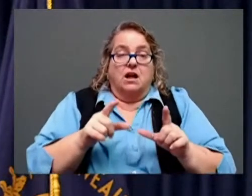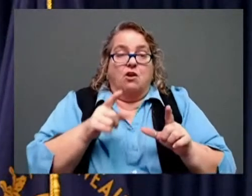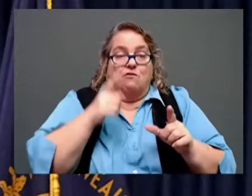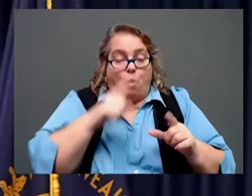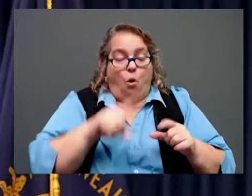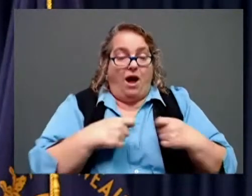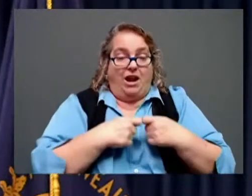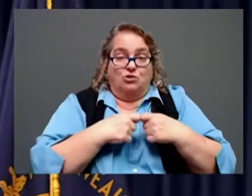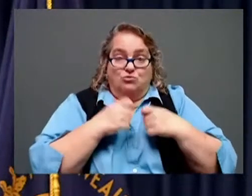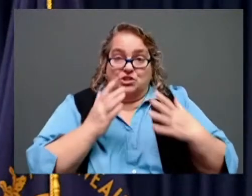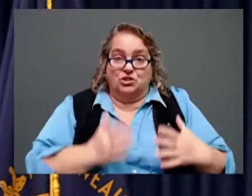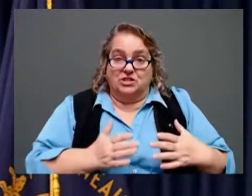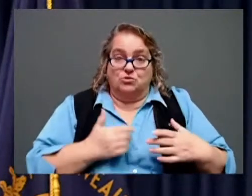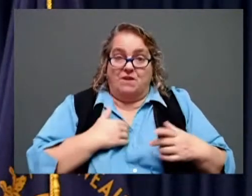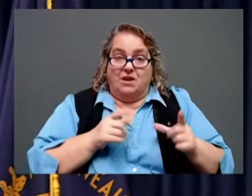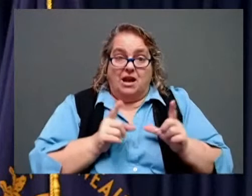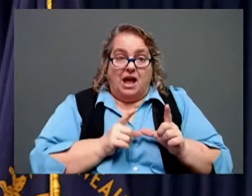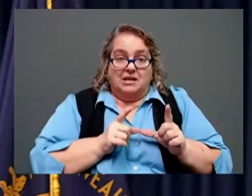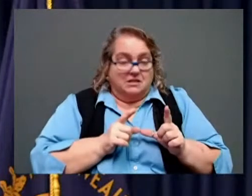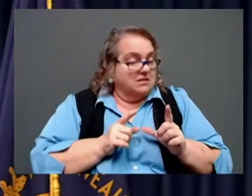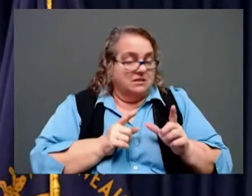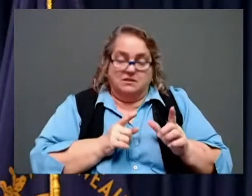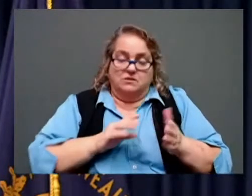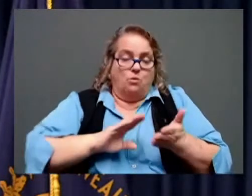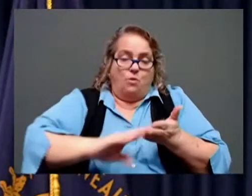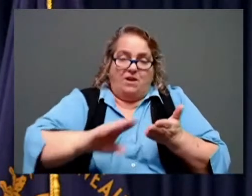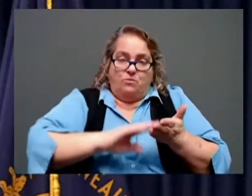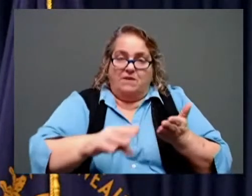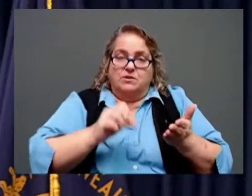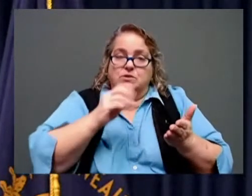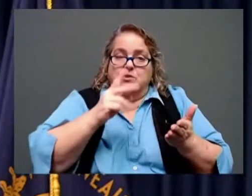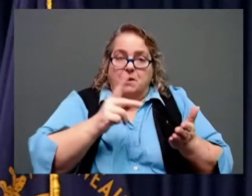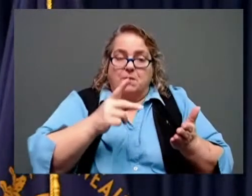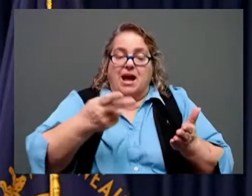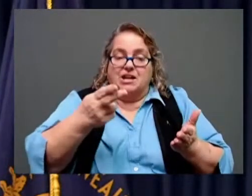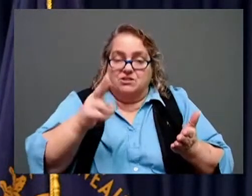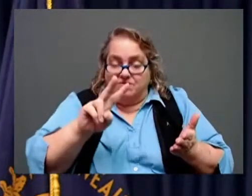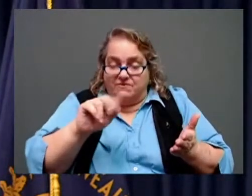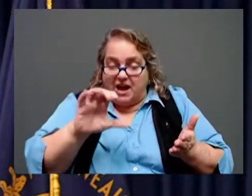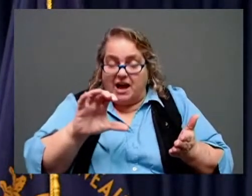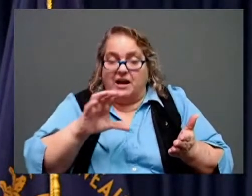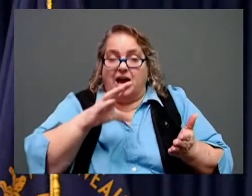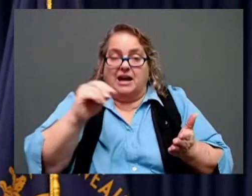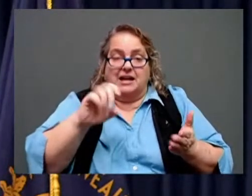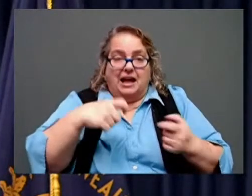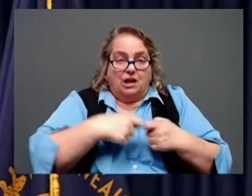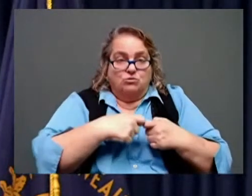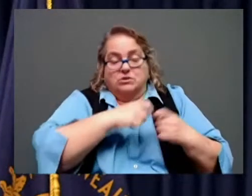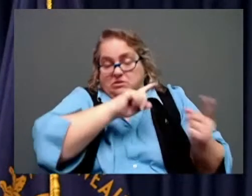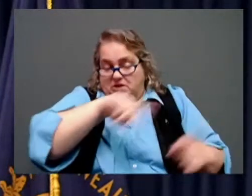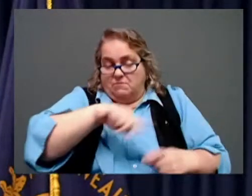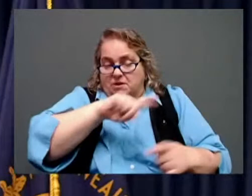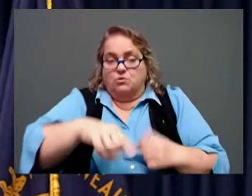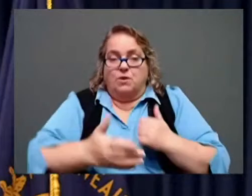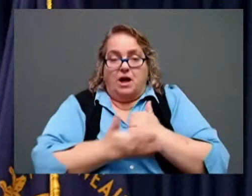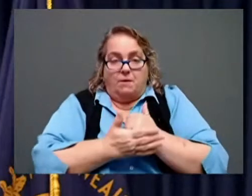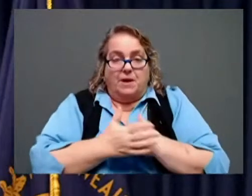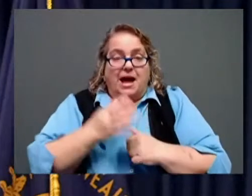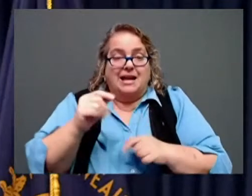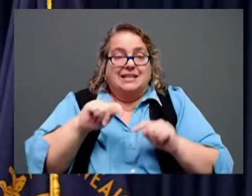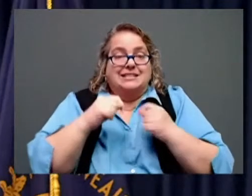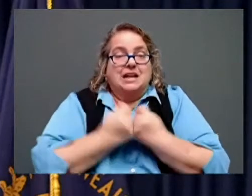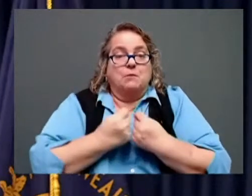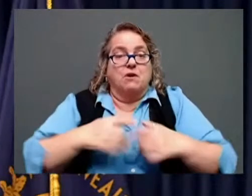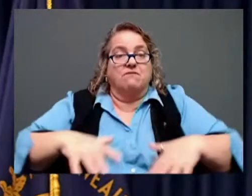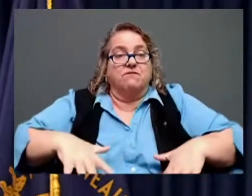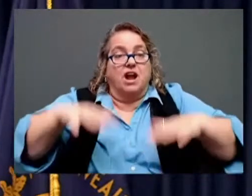get houses up and running, HVACs working. We created the Team Eastern Kentucky Flood Relief Fund, and I'm now working to waive